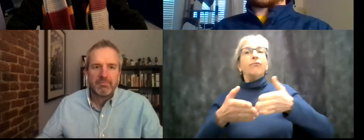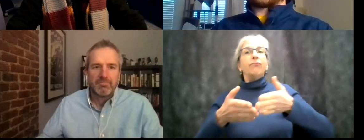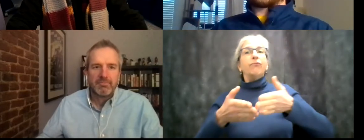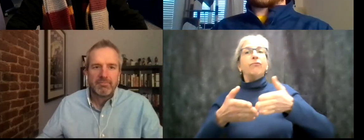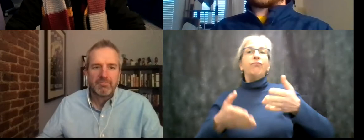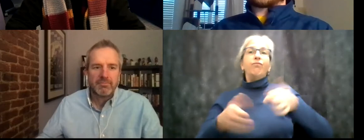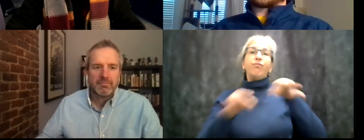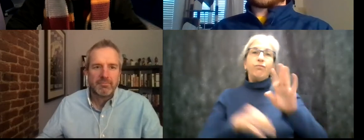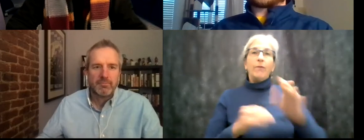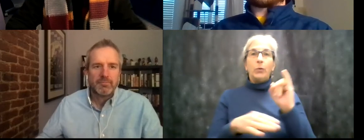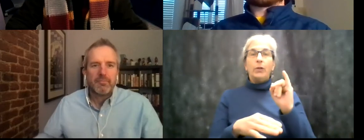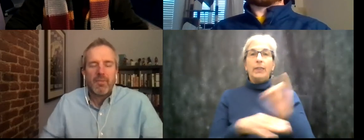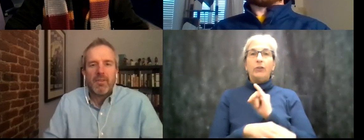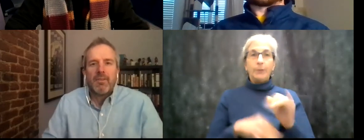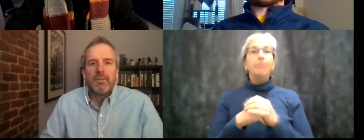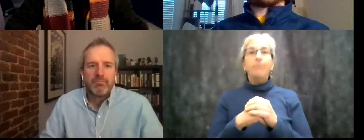Sure. So